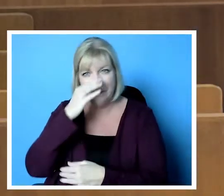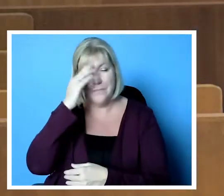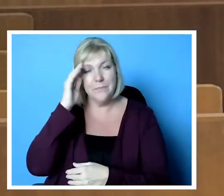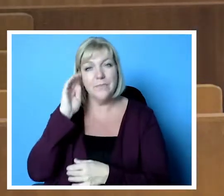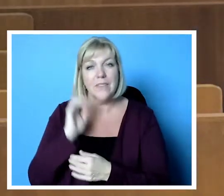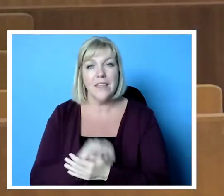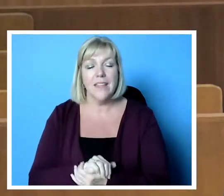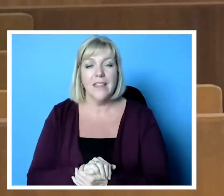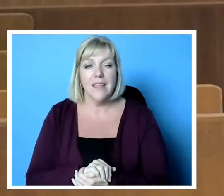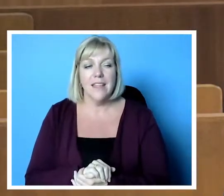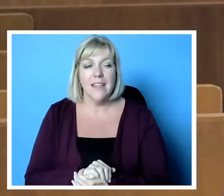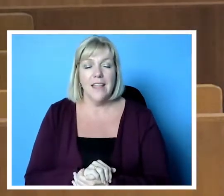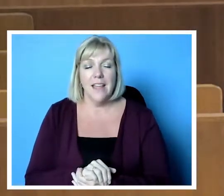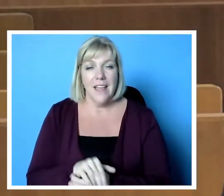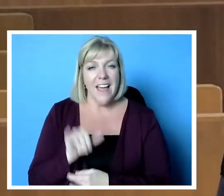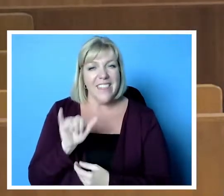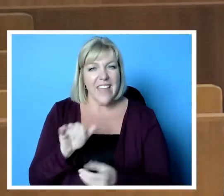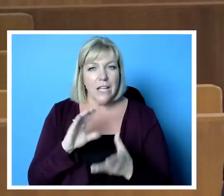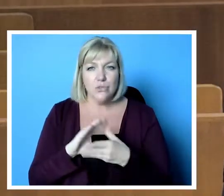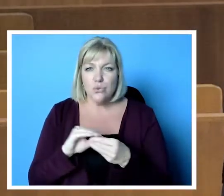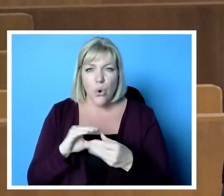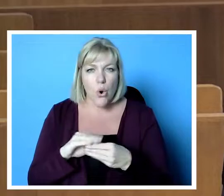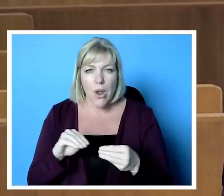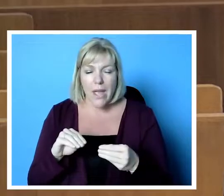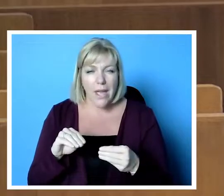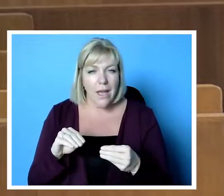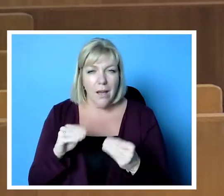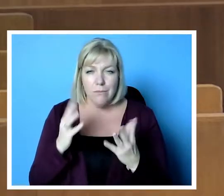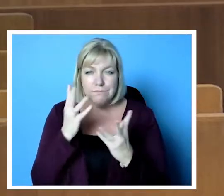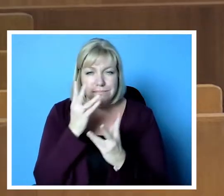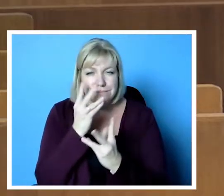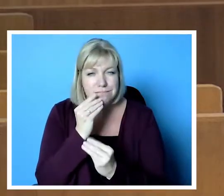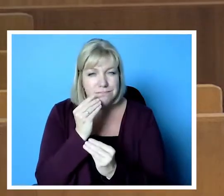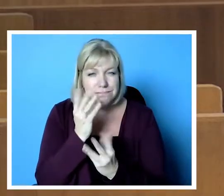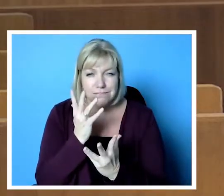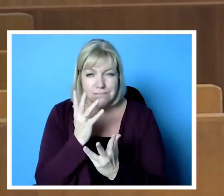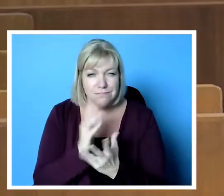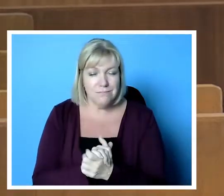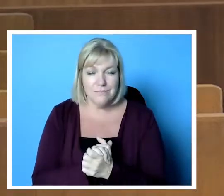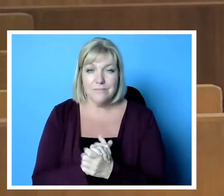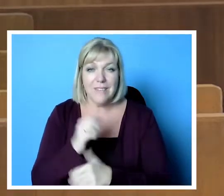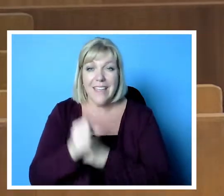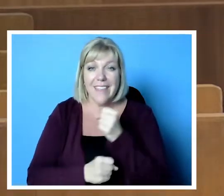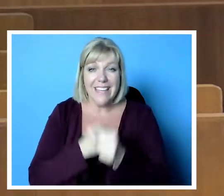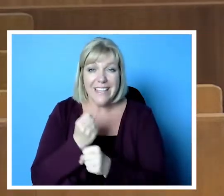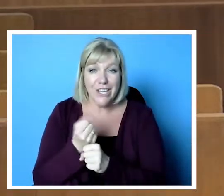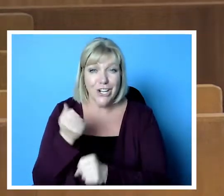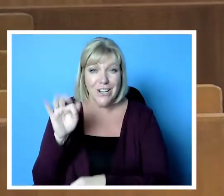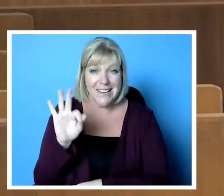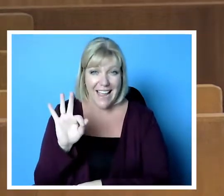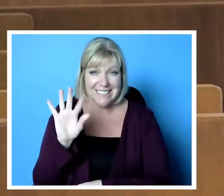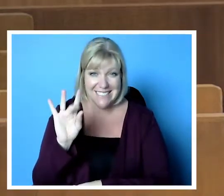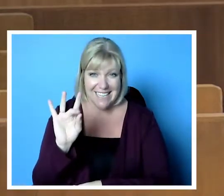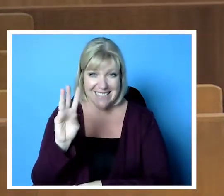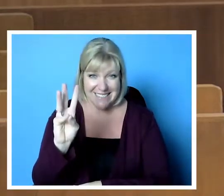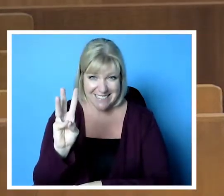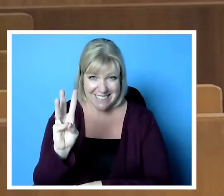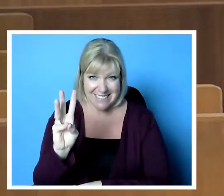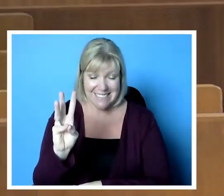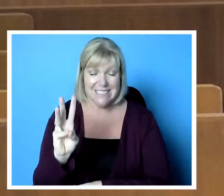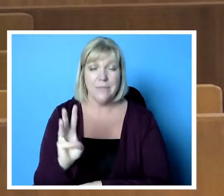I have to tell you, this story is absolutely stunning. The year was 1986. And